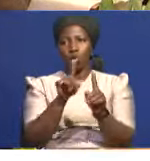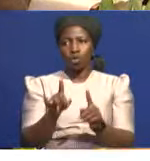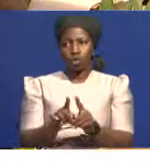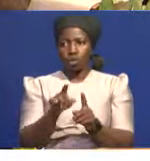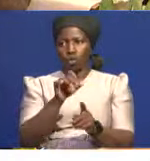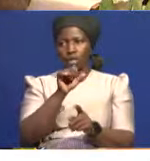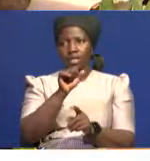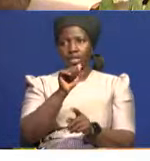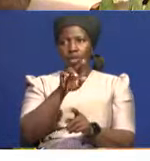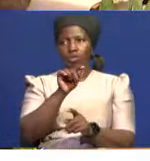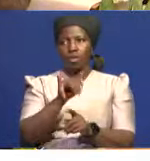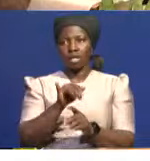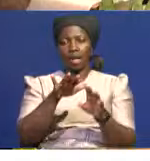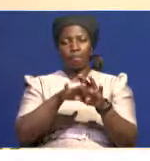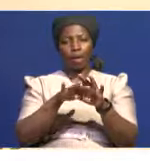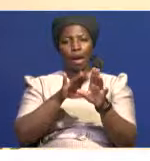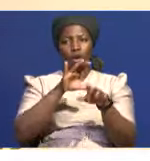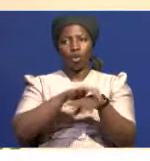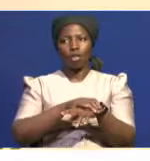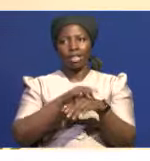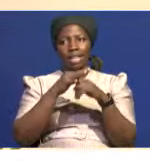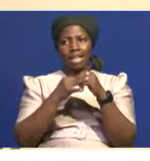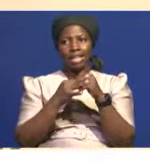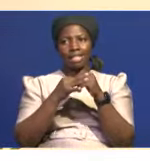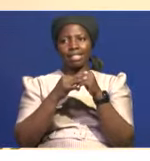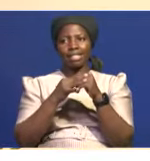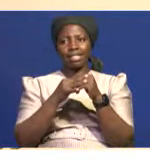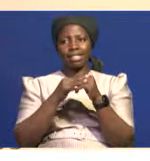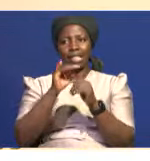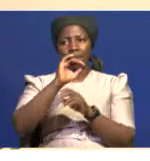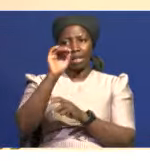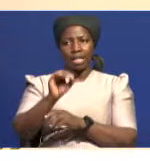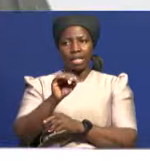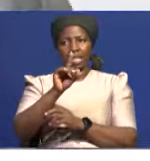cha Sauti walipata mgao wa 8% katika kipindi cha